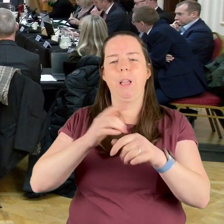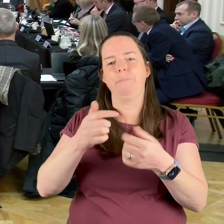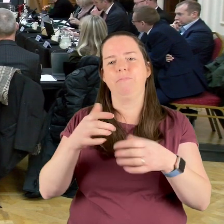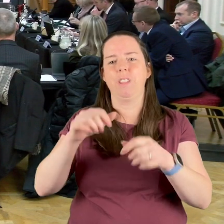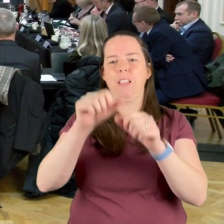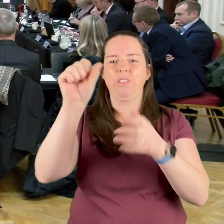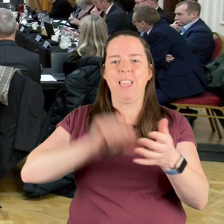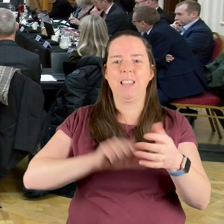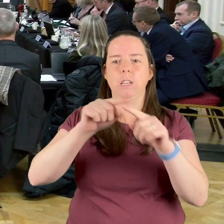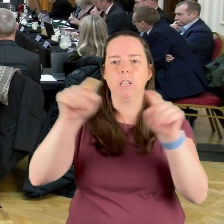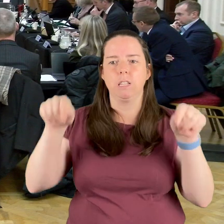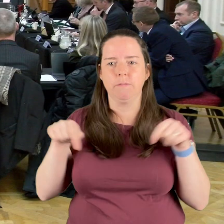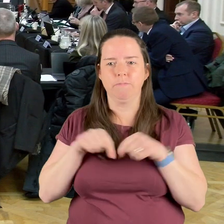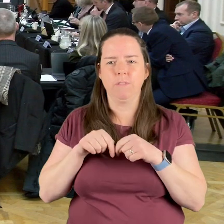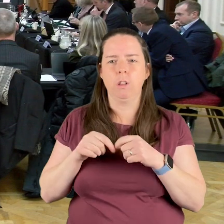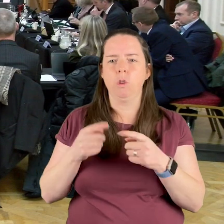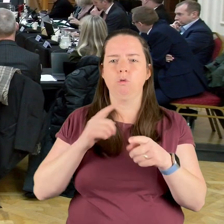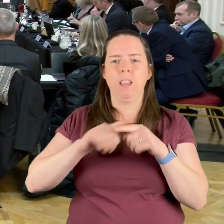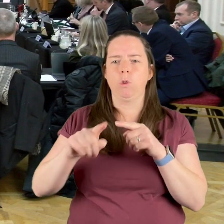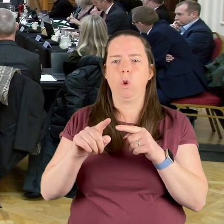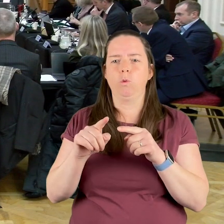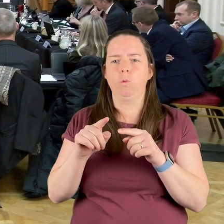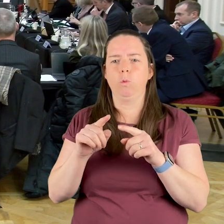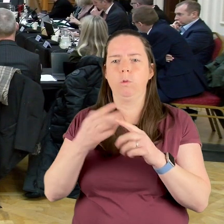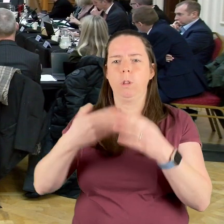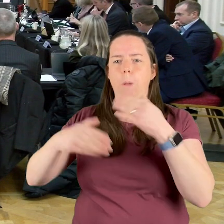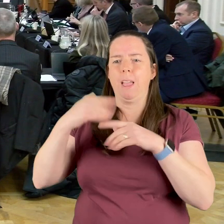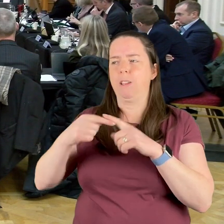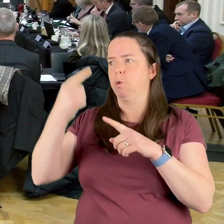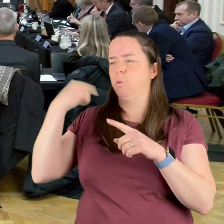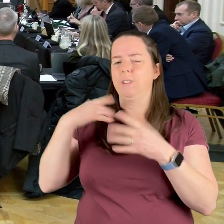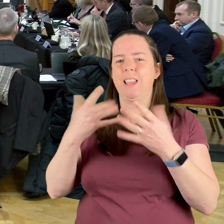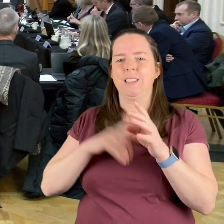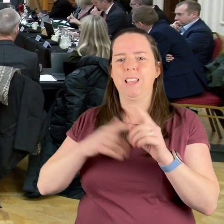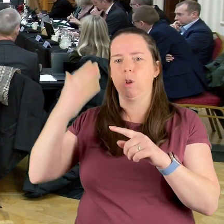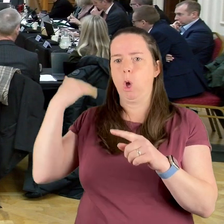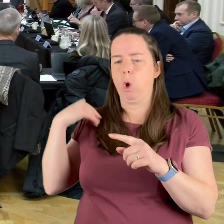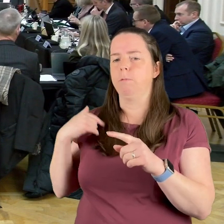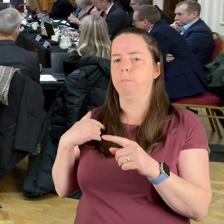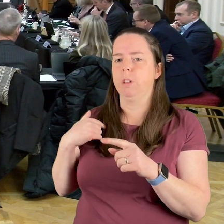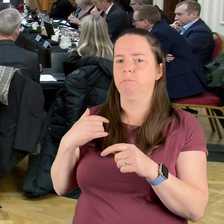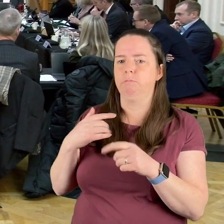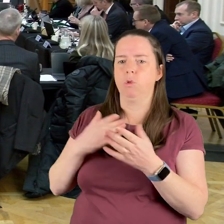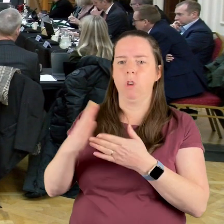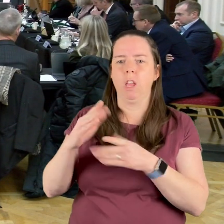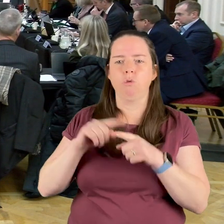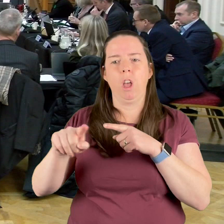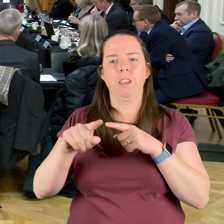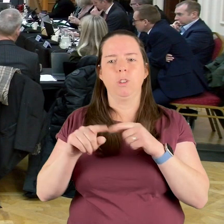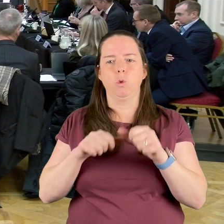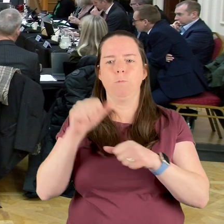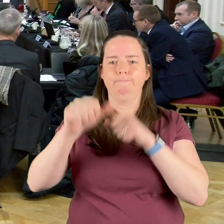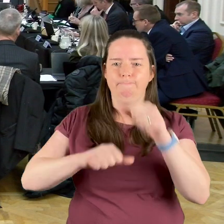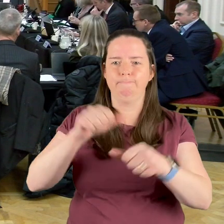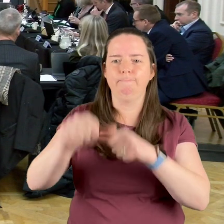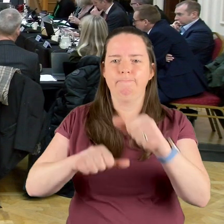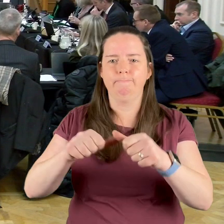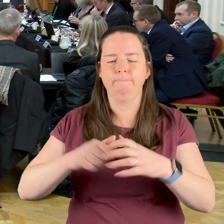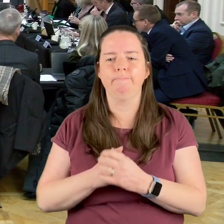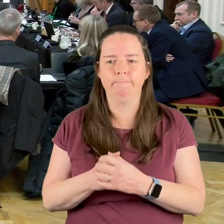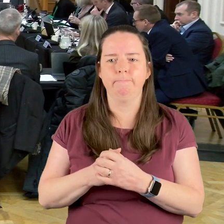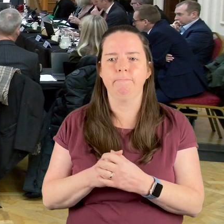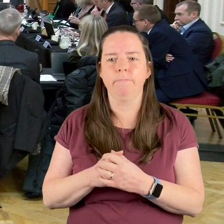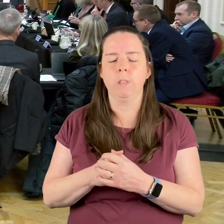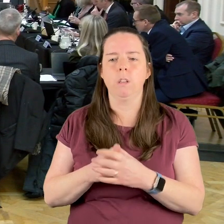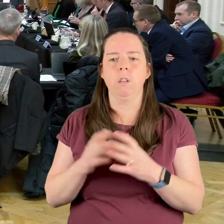air through our multiple theatres, trying not to keep using things that we only use once but go back to probably where we were